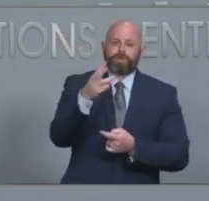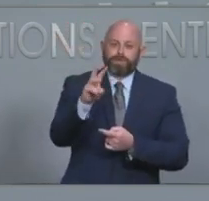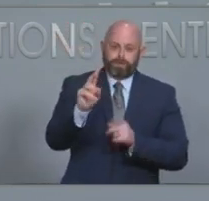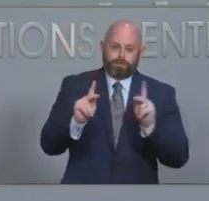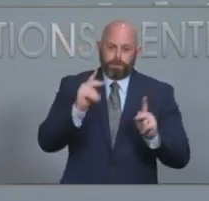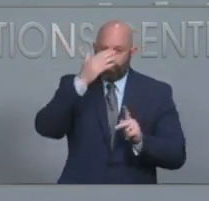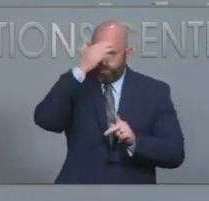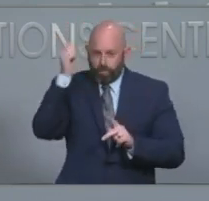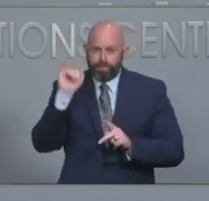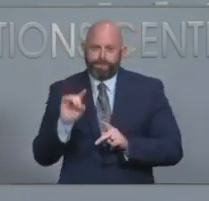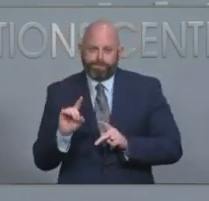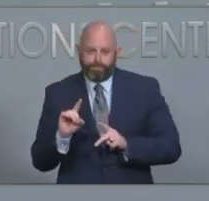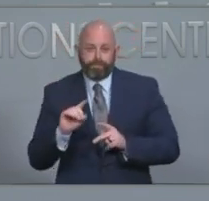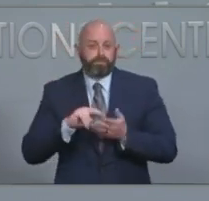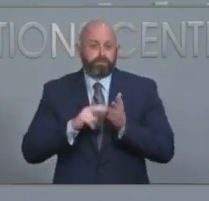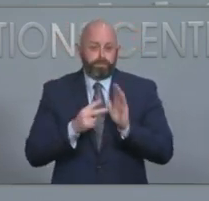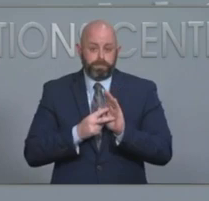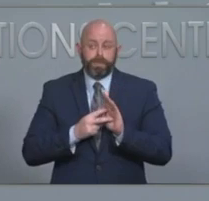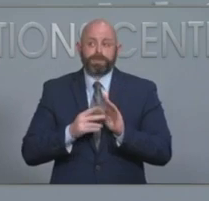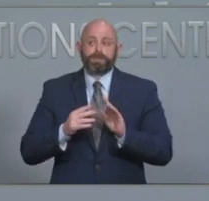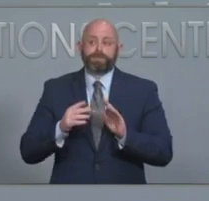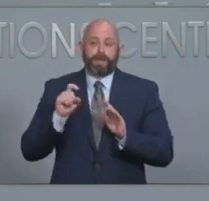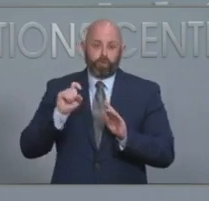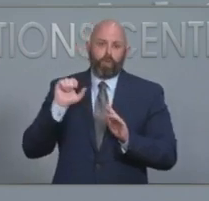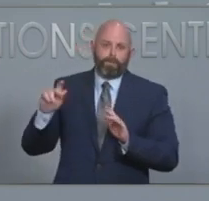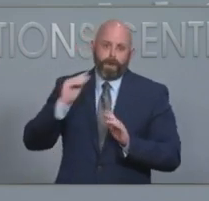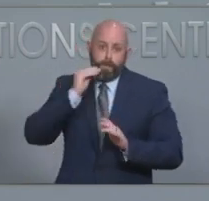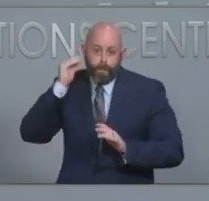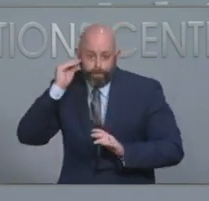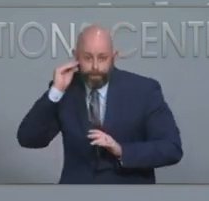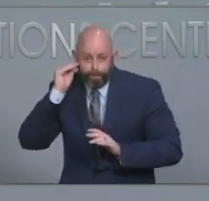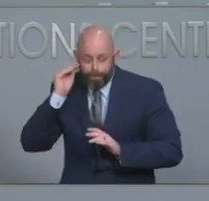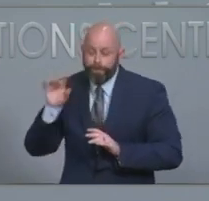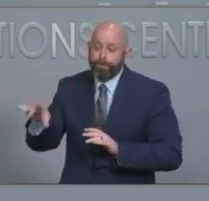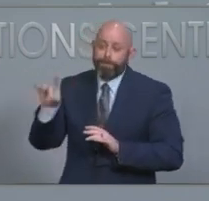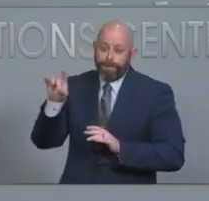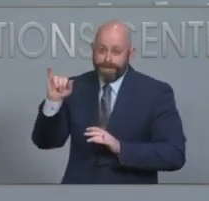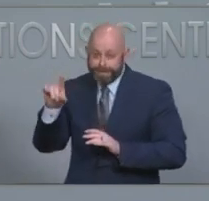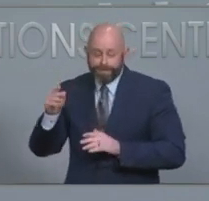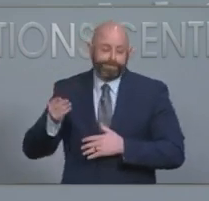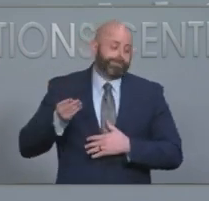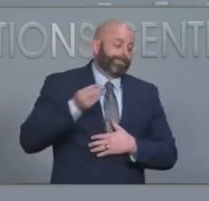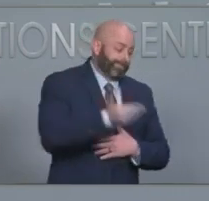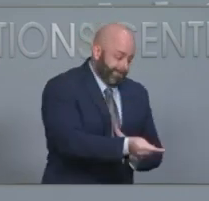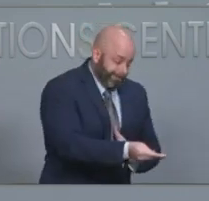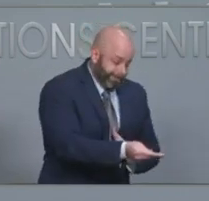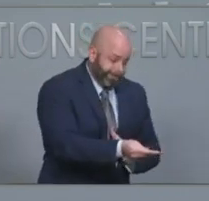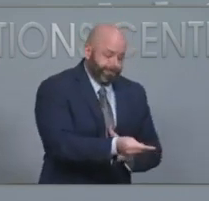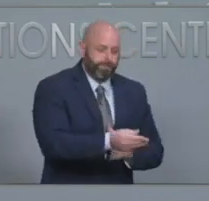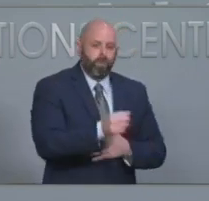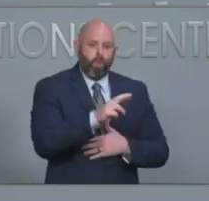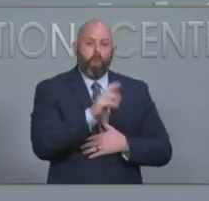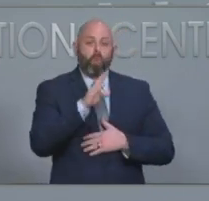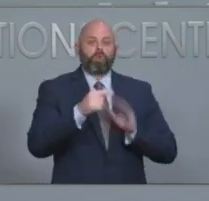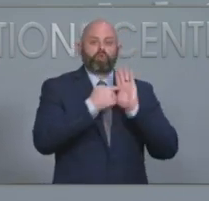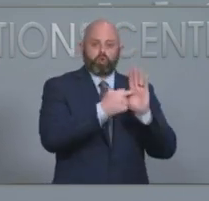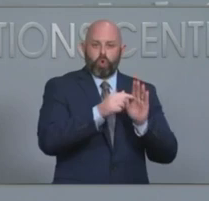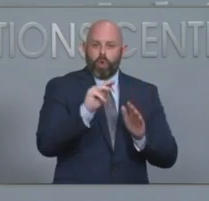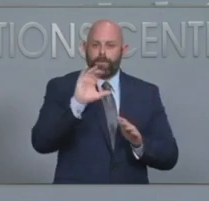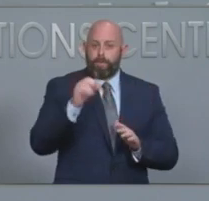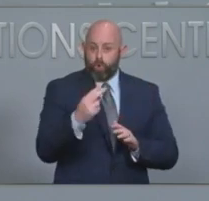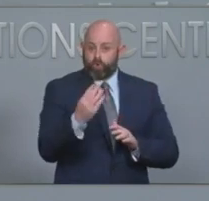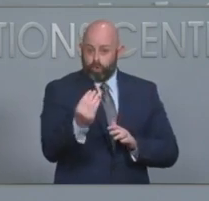state needed to either bring an ID by March 14th or chose to complete an exception form.